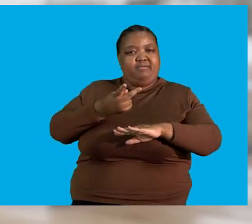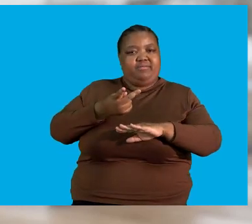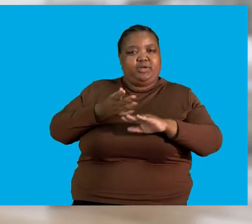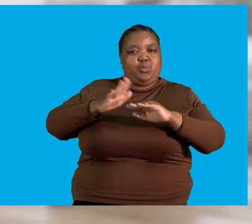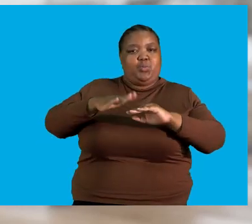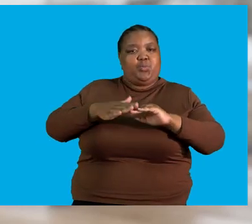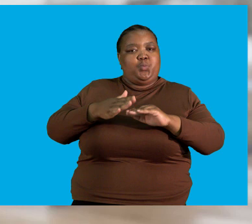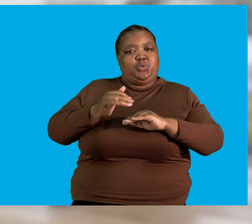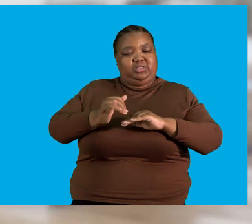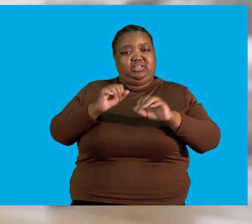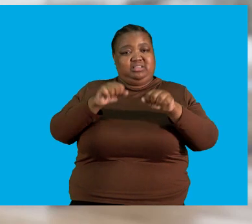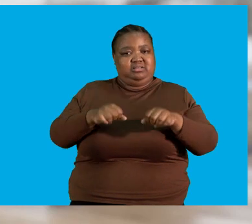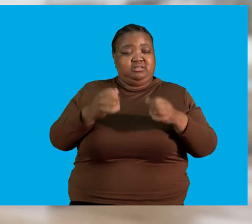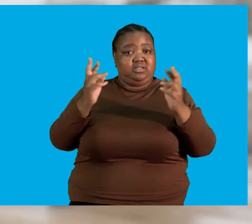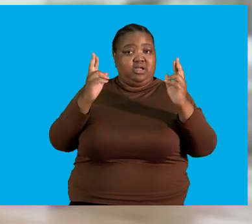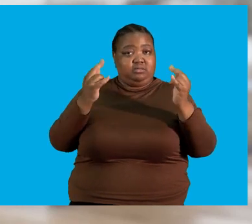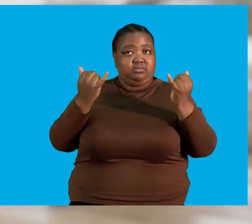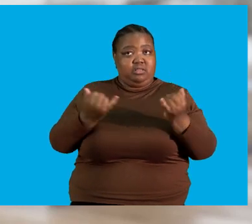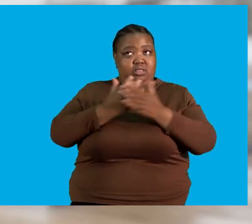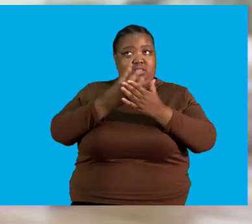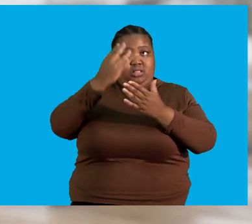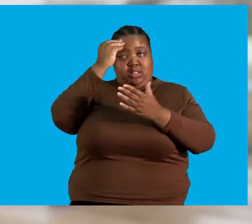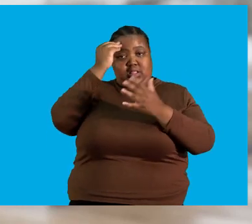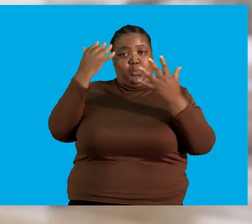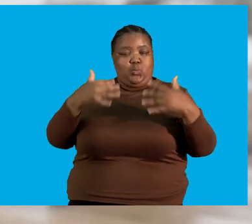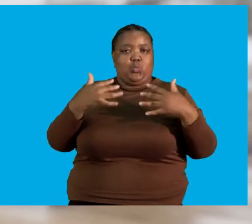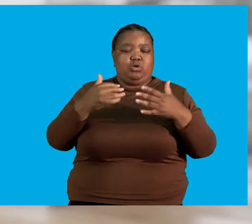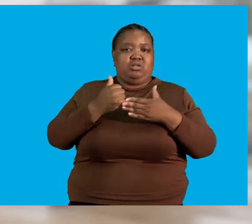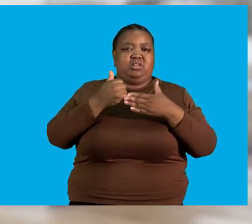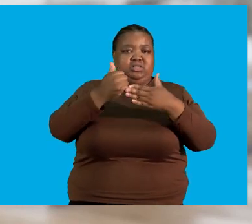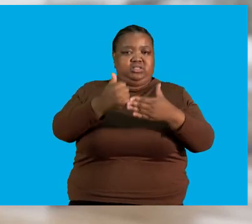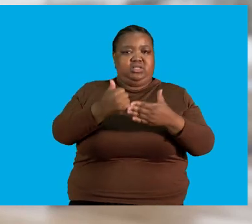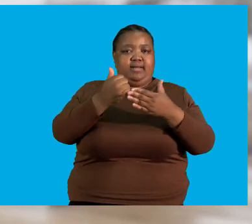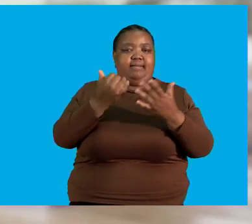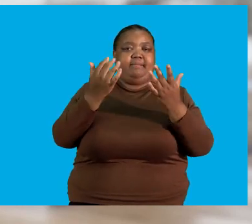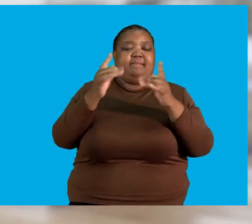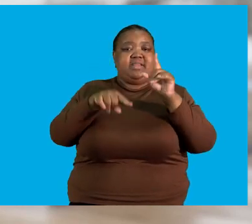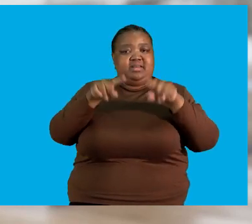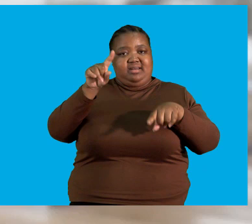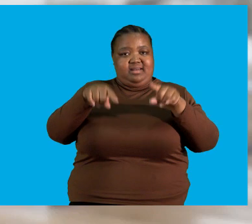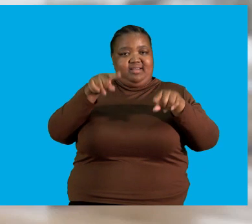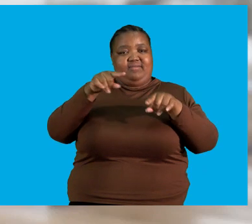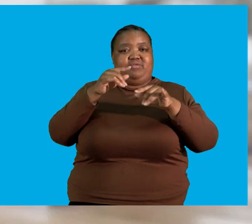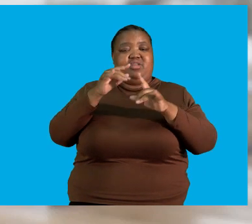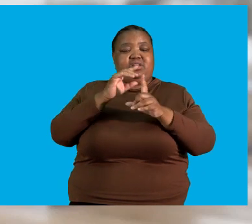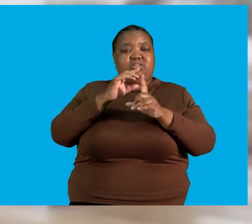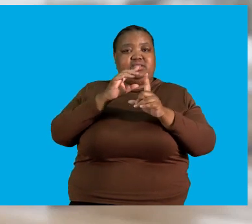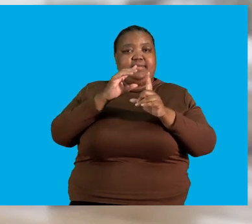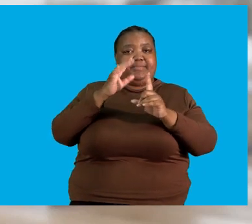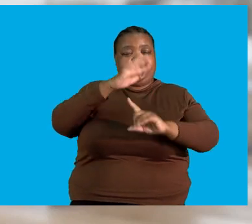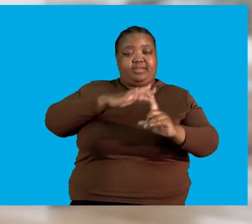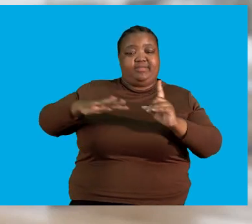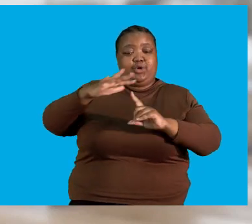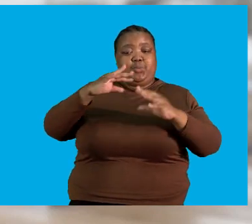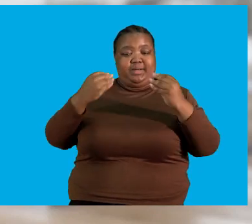future. Now, I hope that this was a mouthful and it is making you to understand more the different